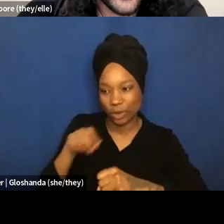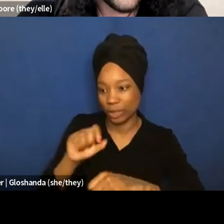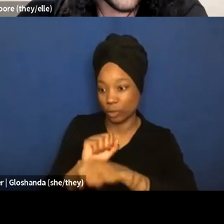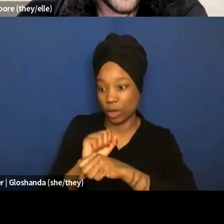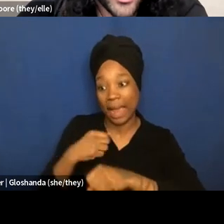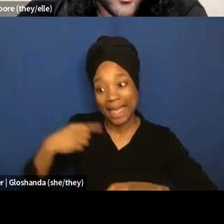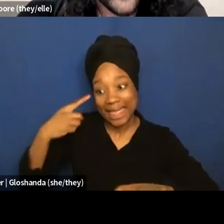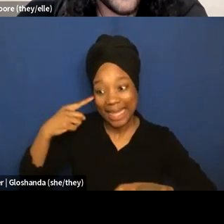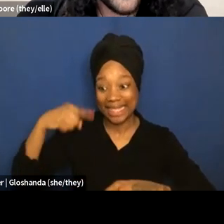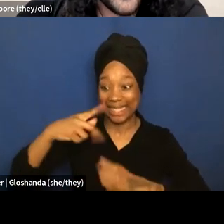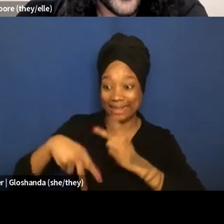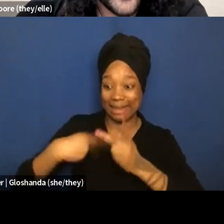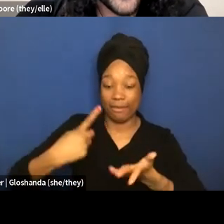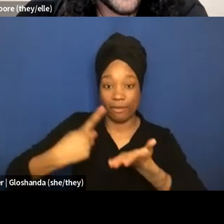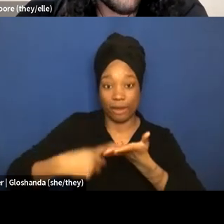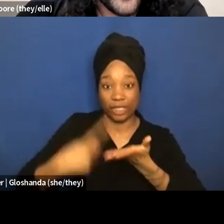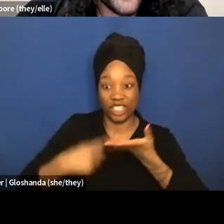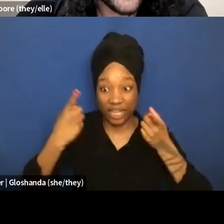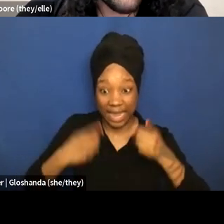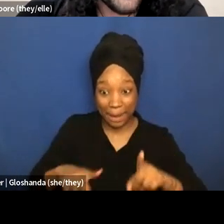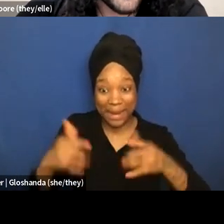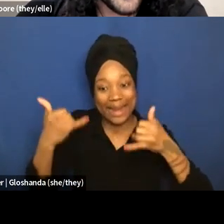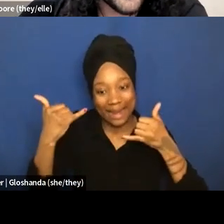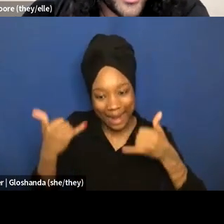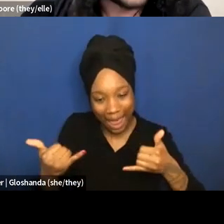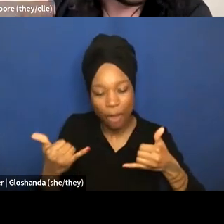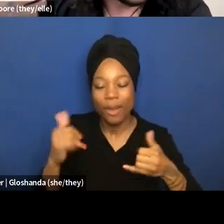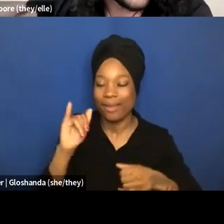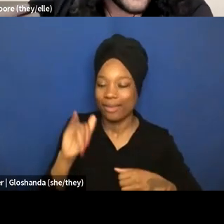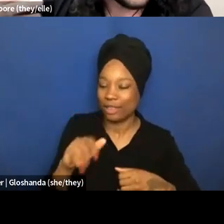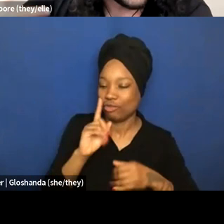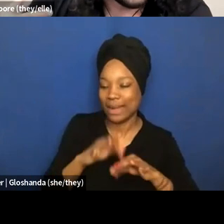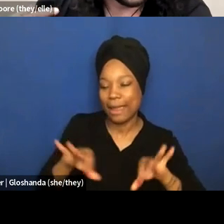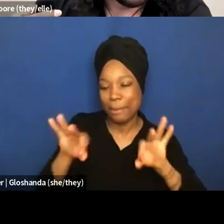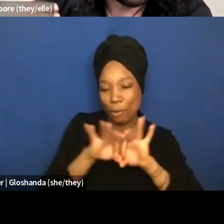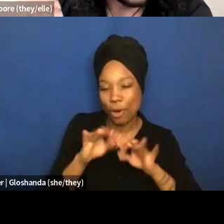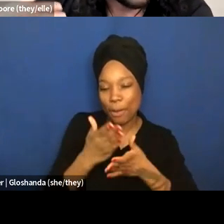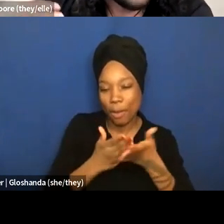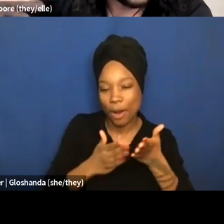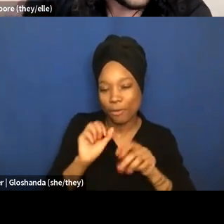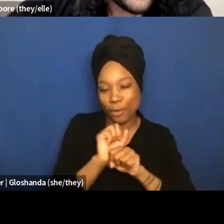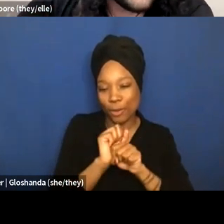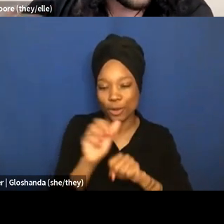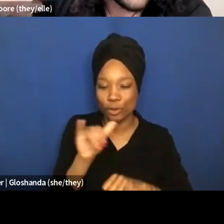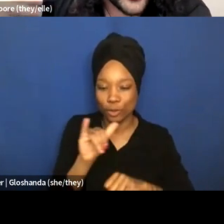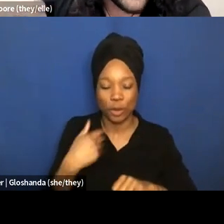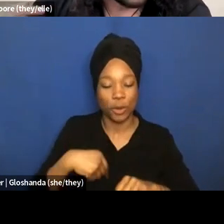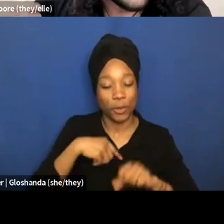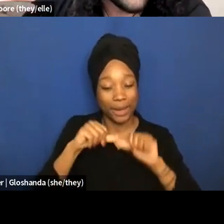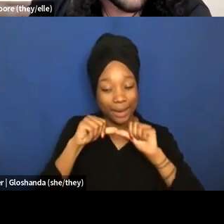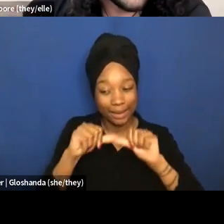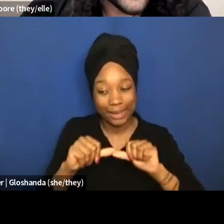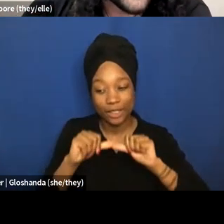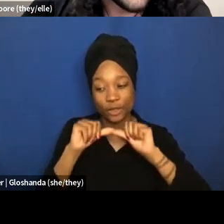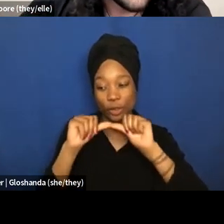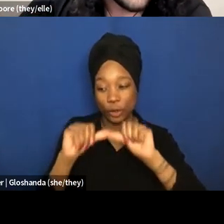these conversations now are an important aspect to that. You know, the fact that we continue to have